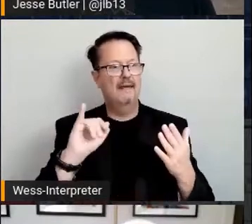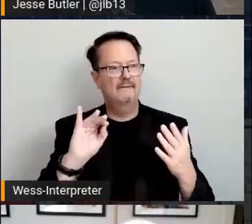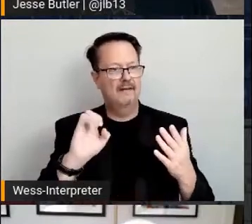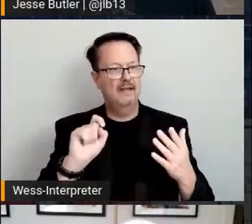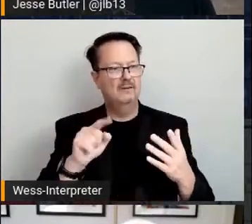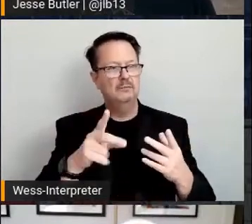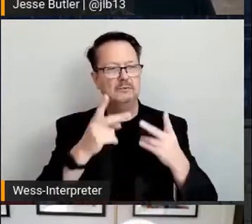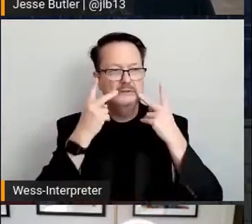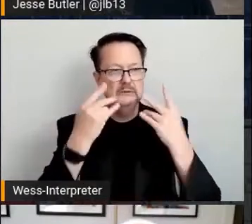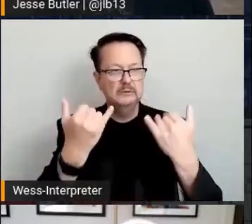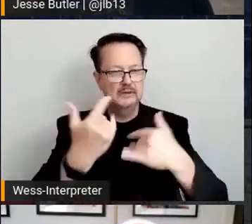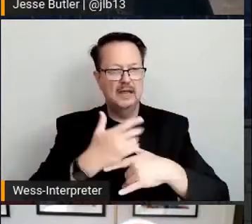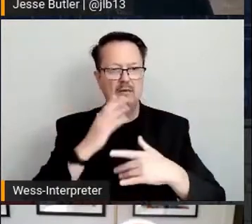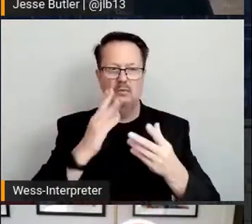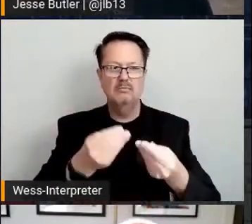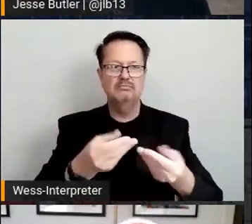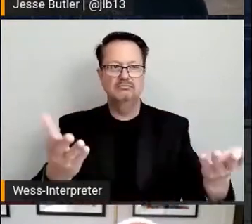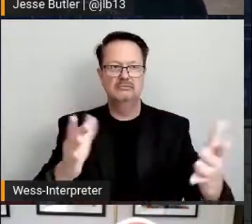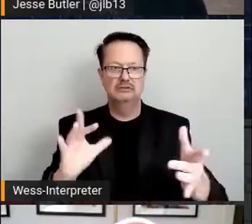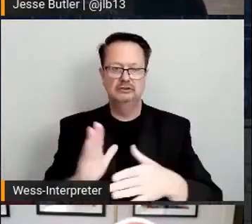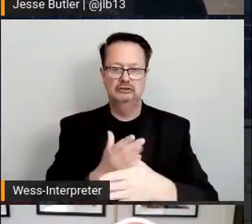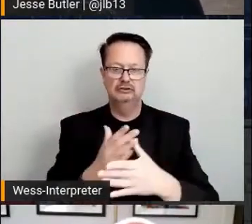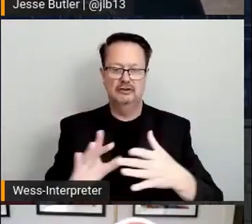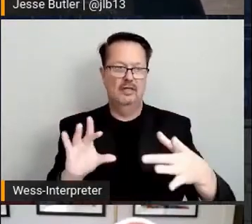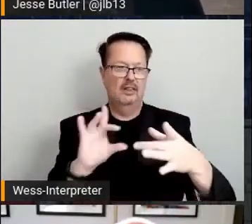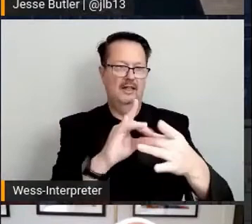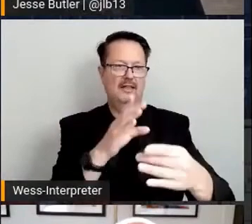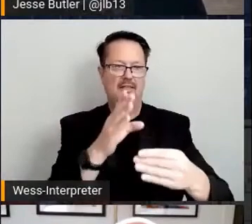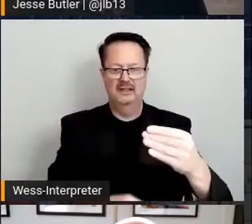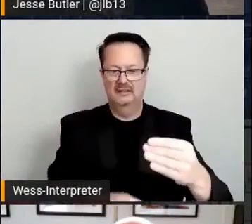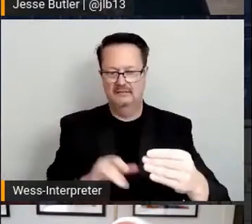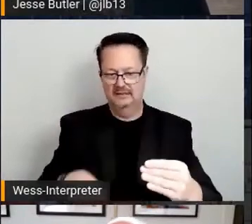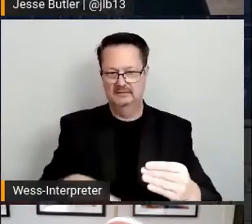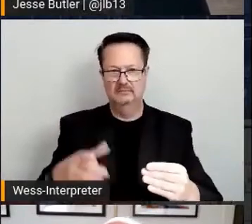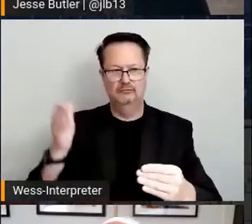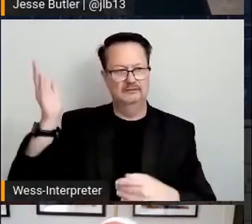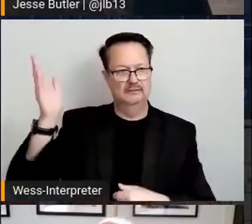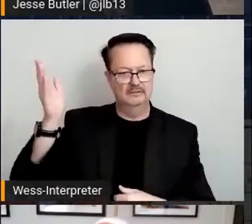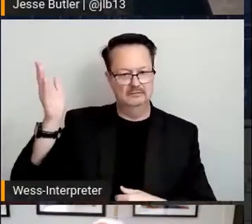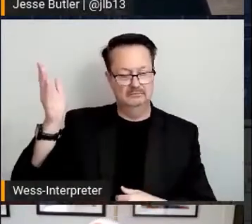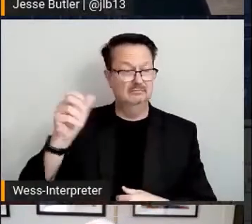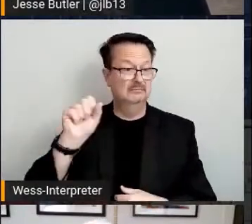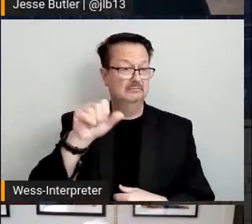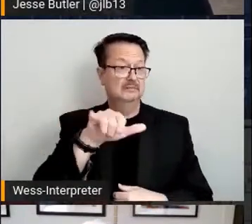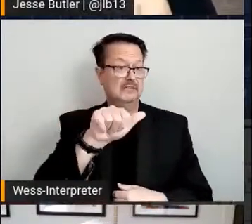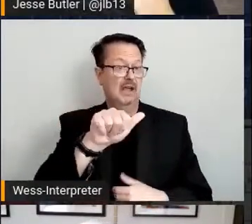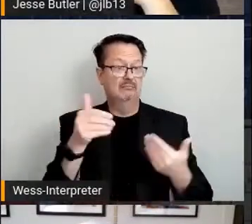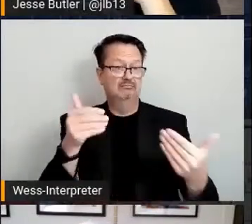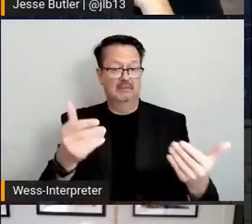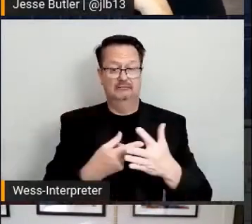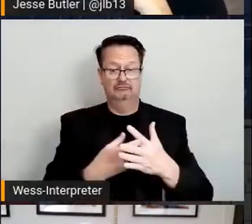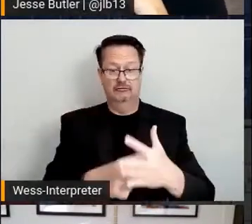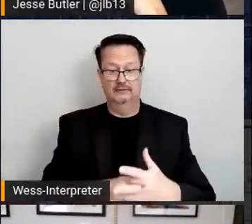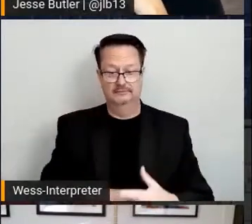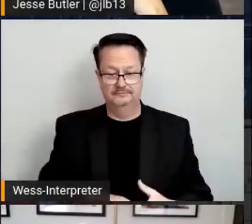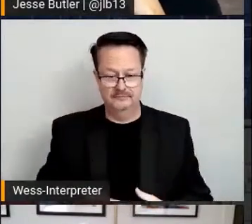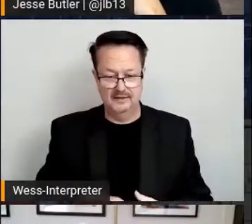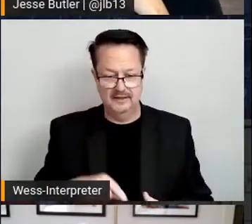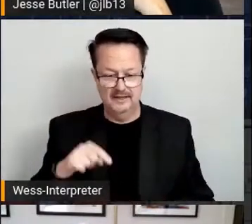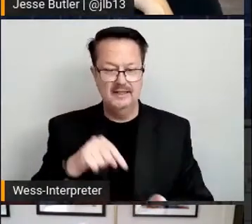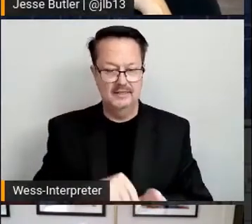on GitHub. We're going to share the link by the end of the presentation. And yeah, let's get started. So this is